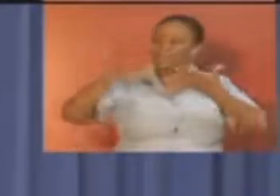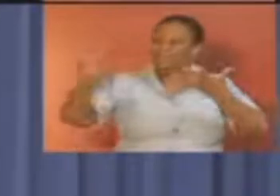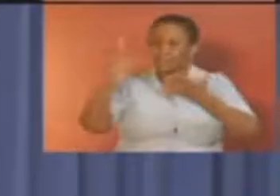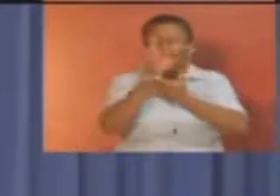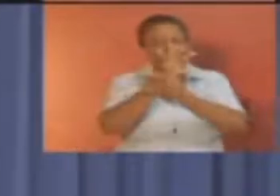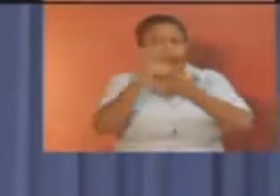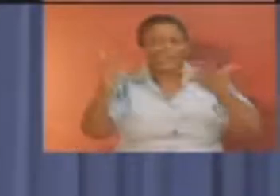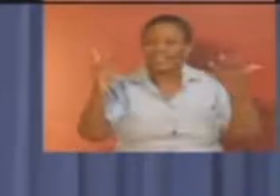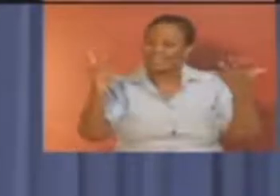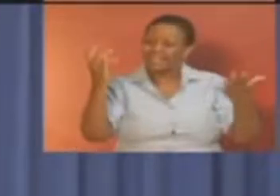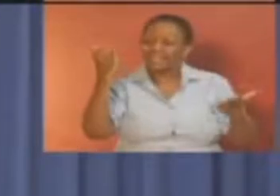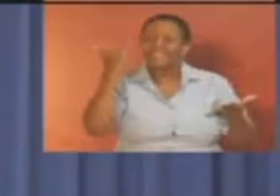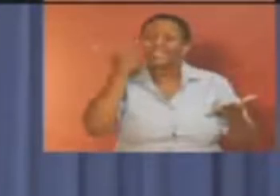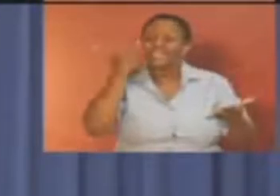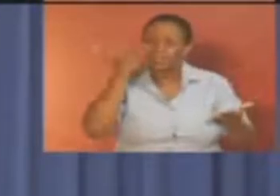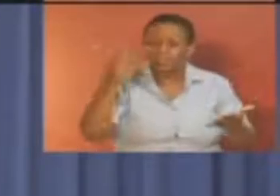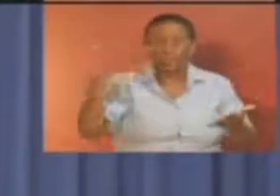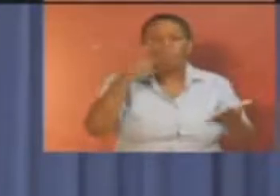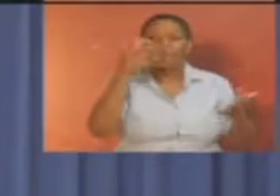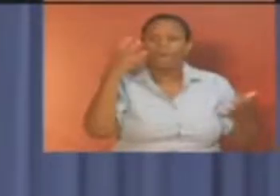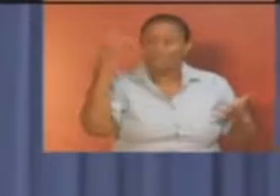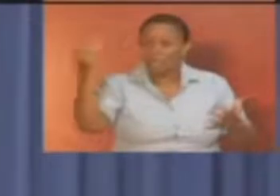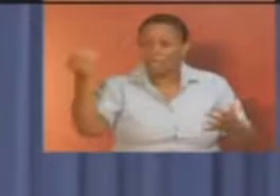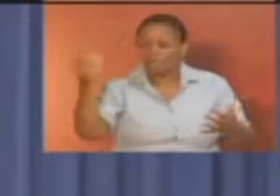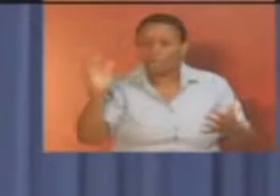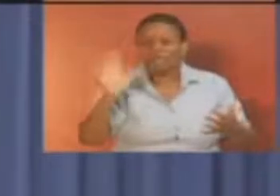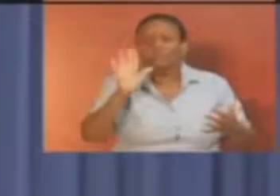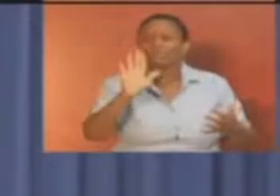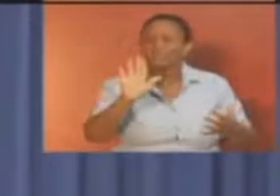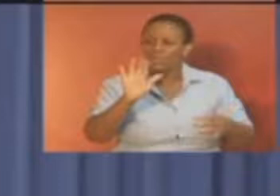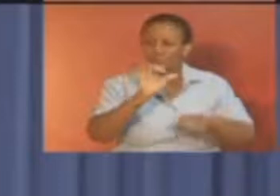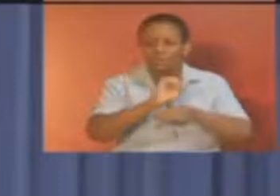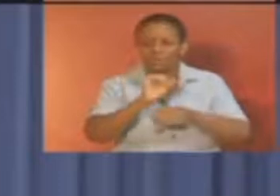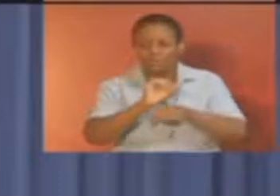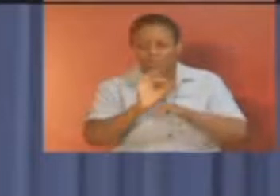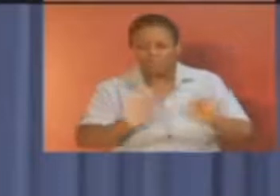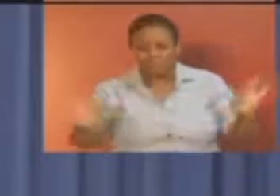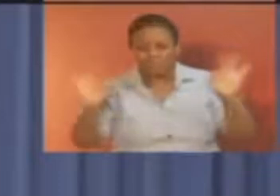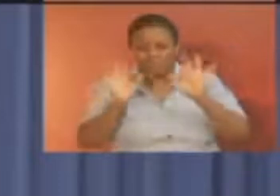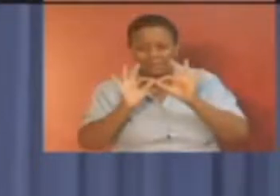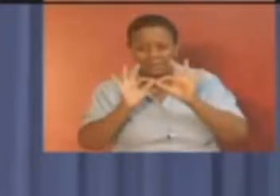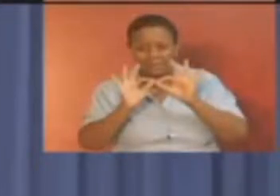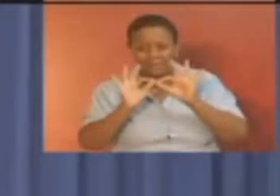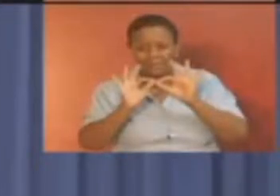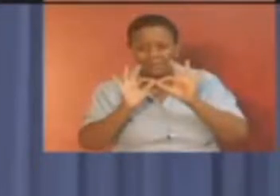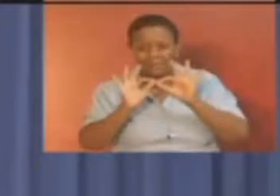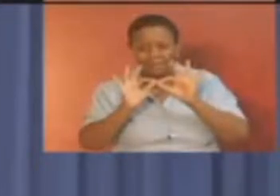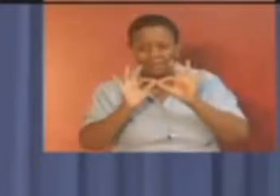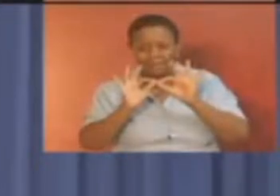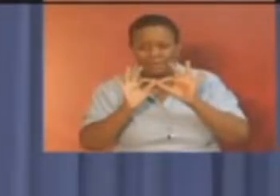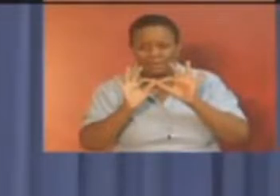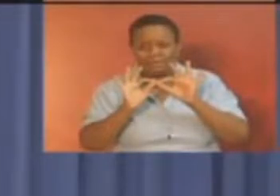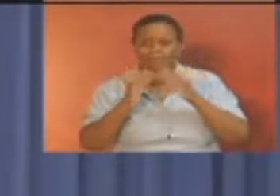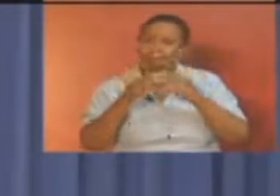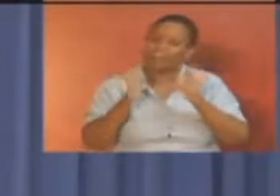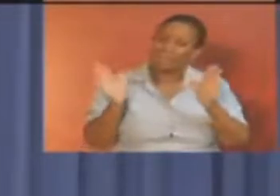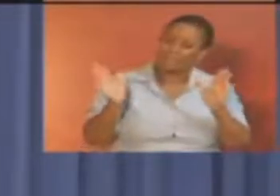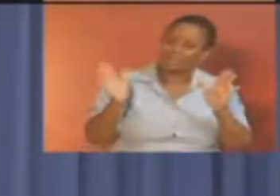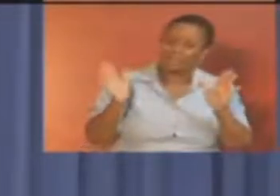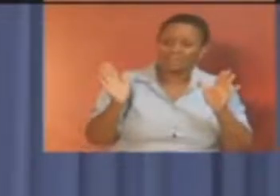as an essential worker, an emergency intervention, either in the public or the private